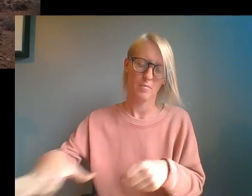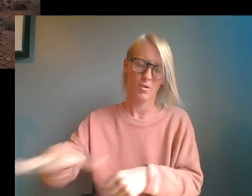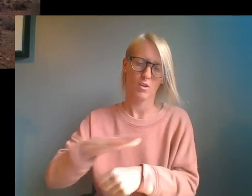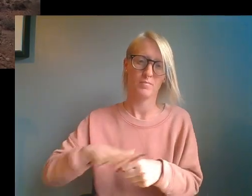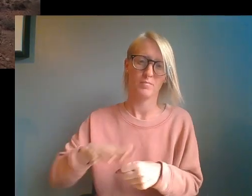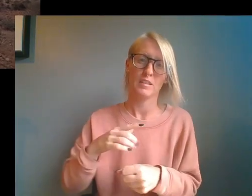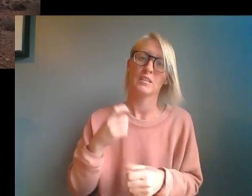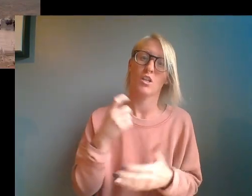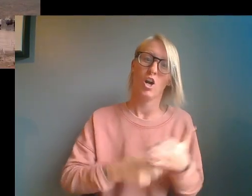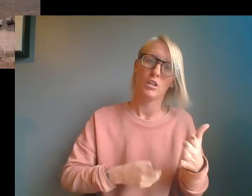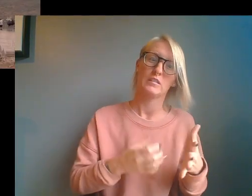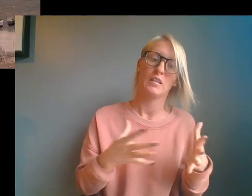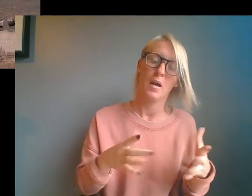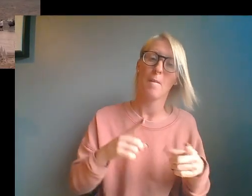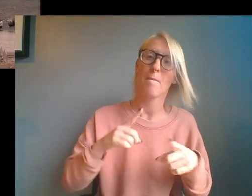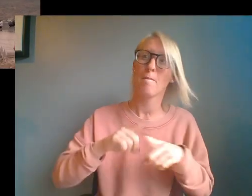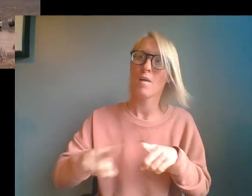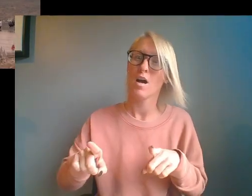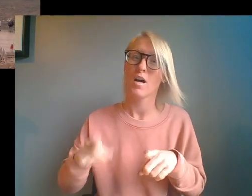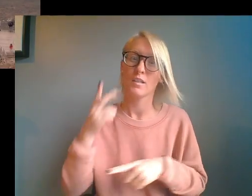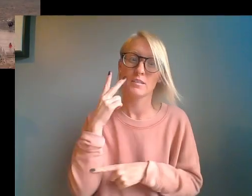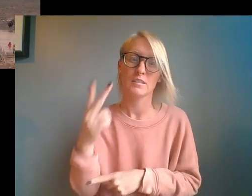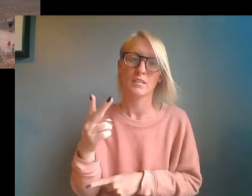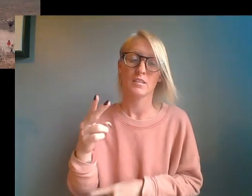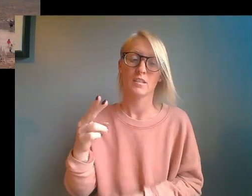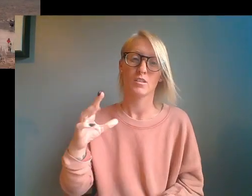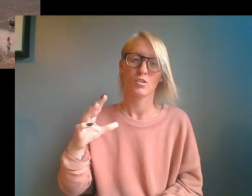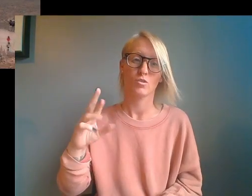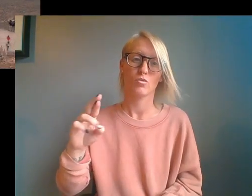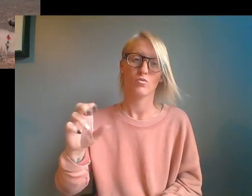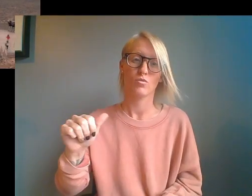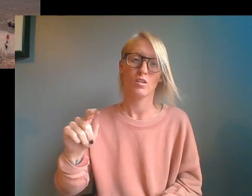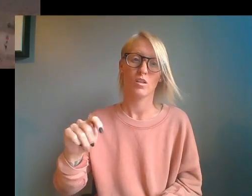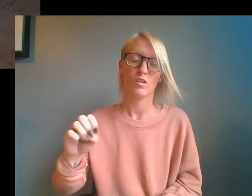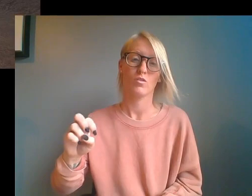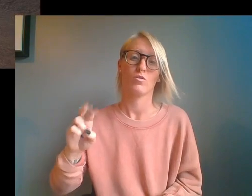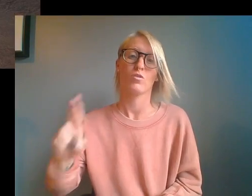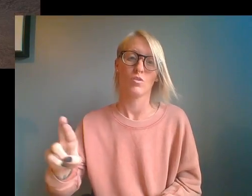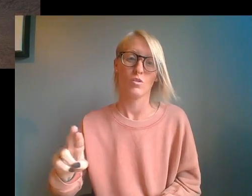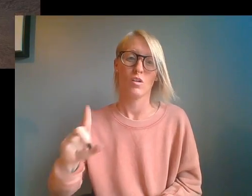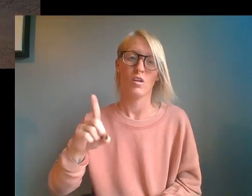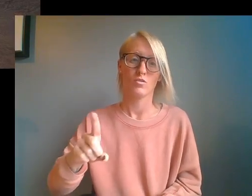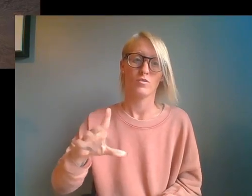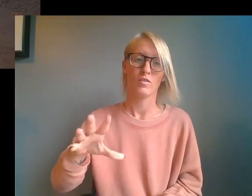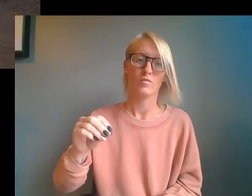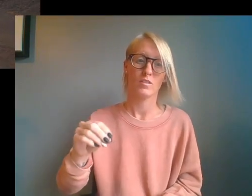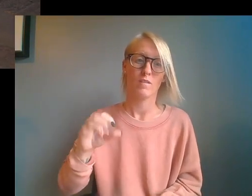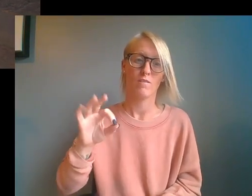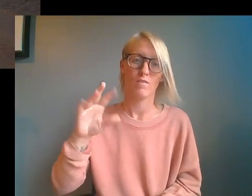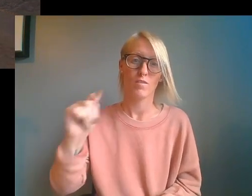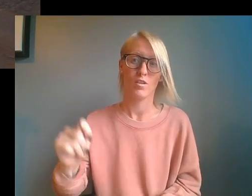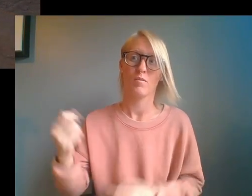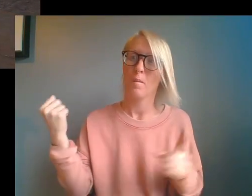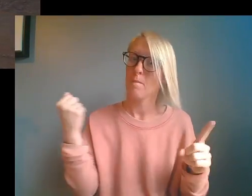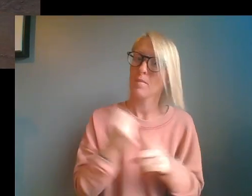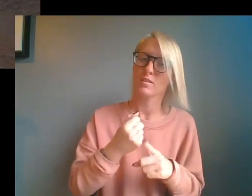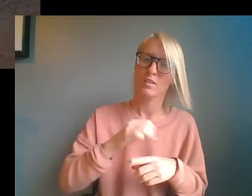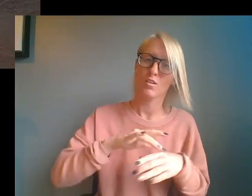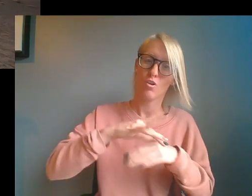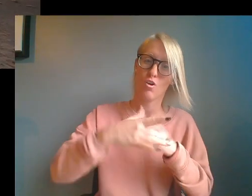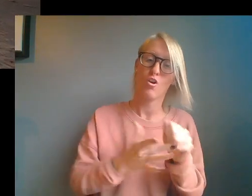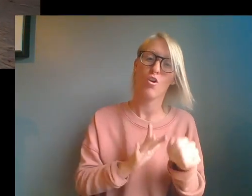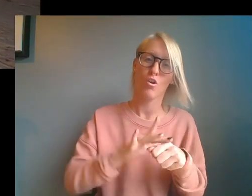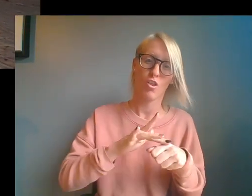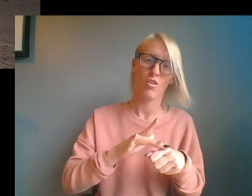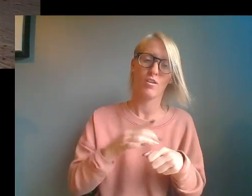from which you can see a crater that was created by an 150-foot meteor that impacted the Earth. It's certainly